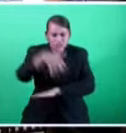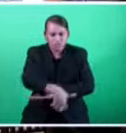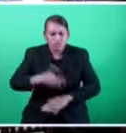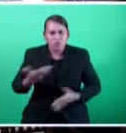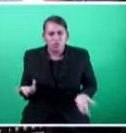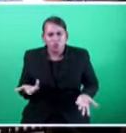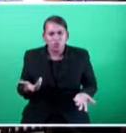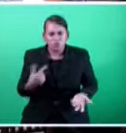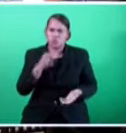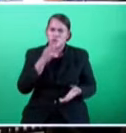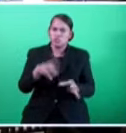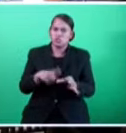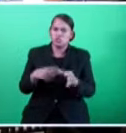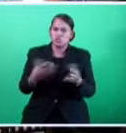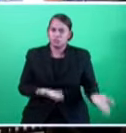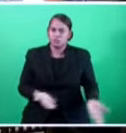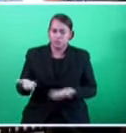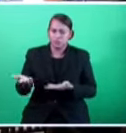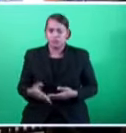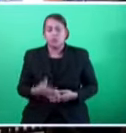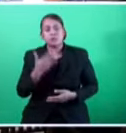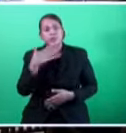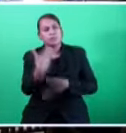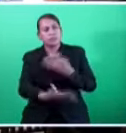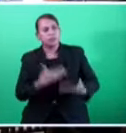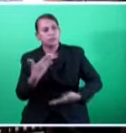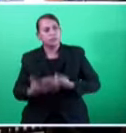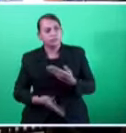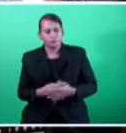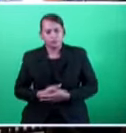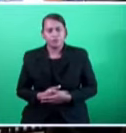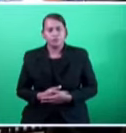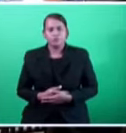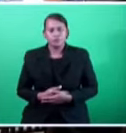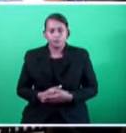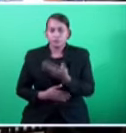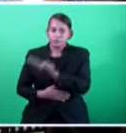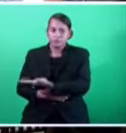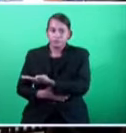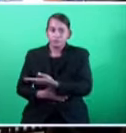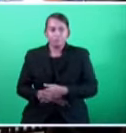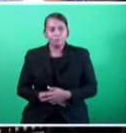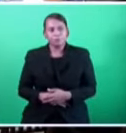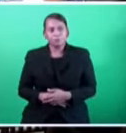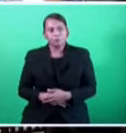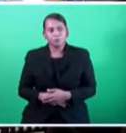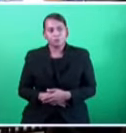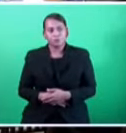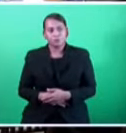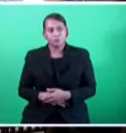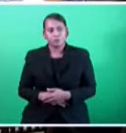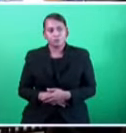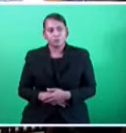Maritime Development, Waterways and Environment, the Honourable Dr. Mahendra Reddy. You have the floor, sir.